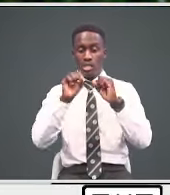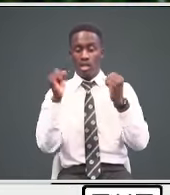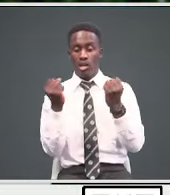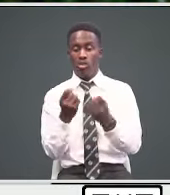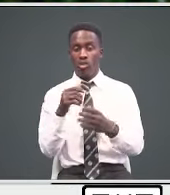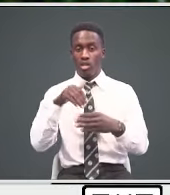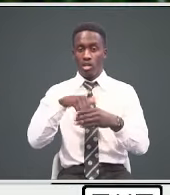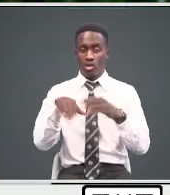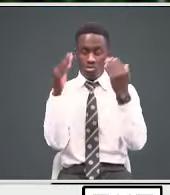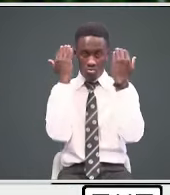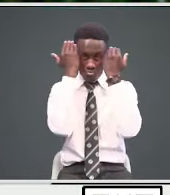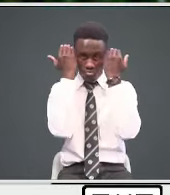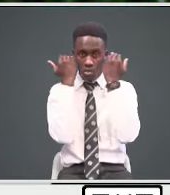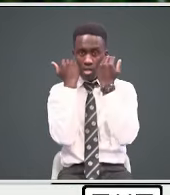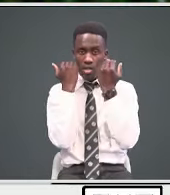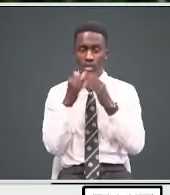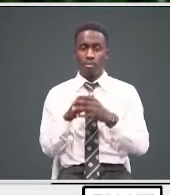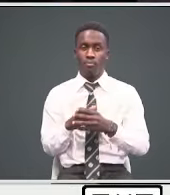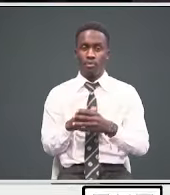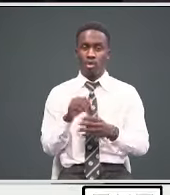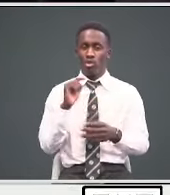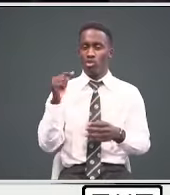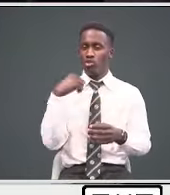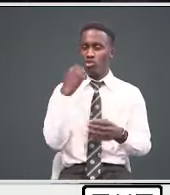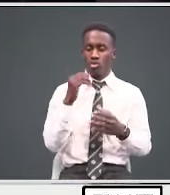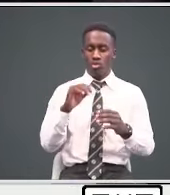who stole from the SACCO are well known.